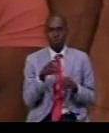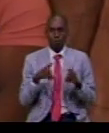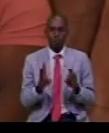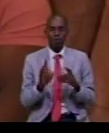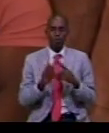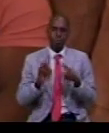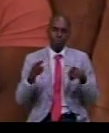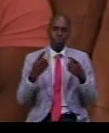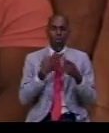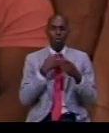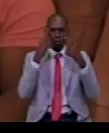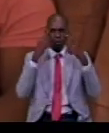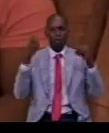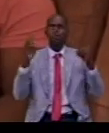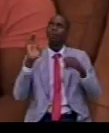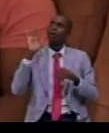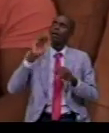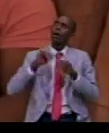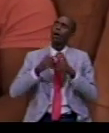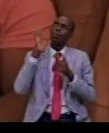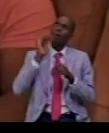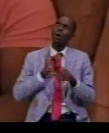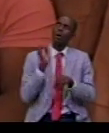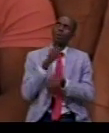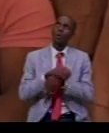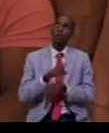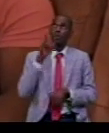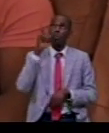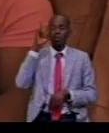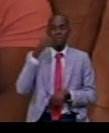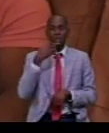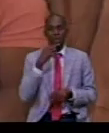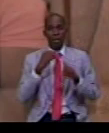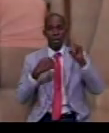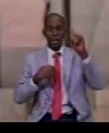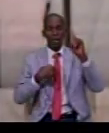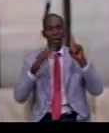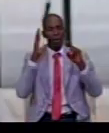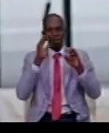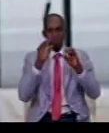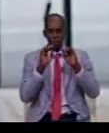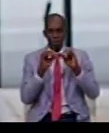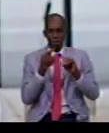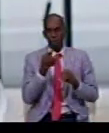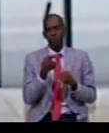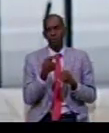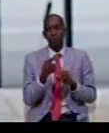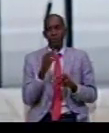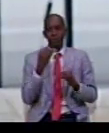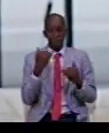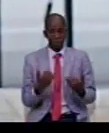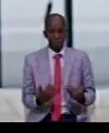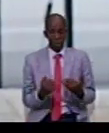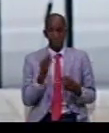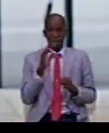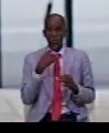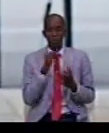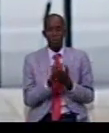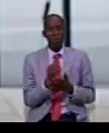succeed. How do I overcome? I will teach you now. If you say bye-bye to the